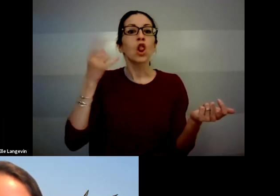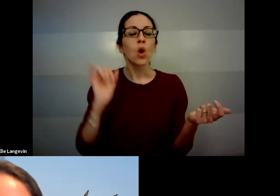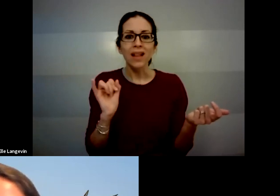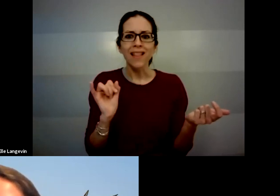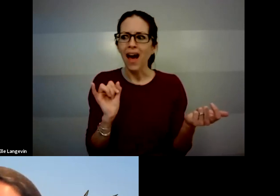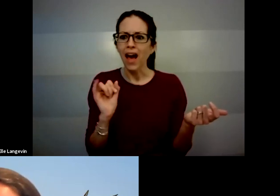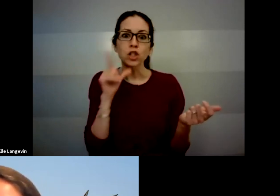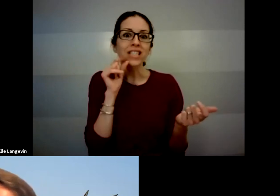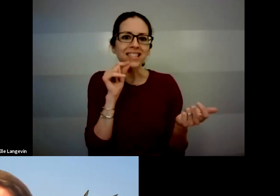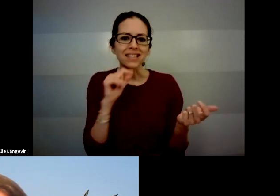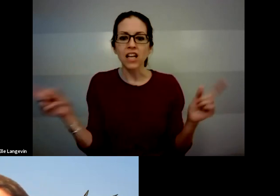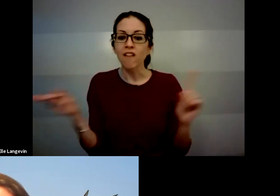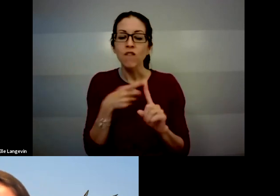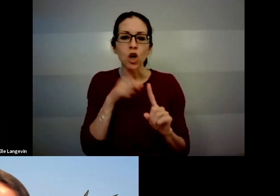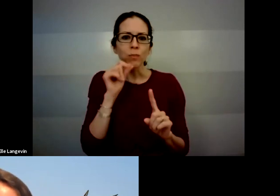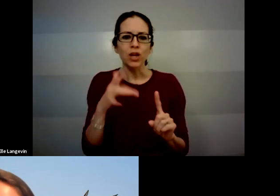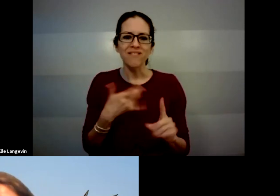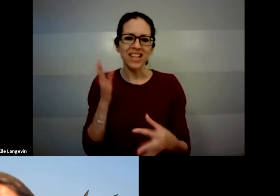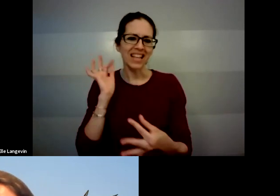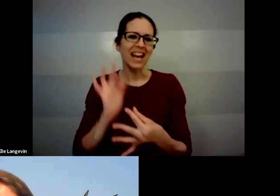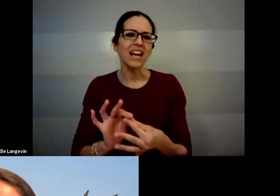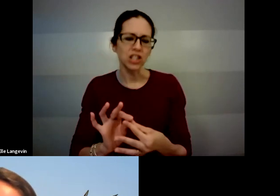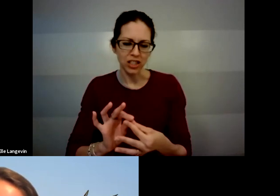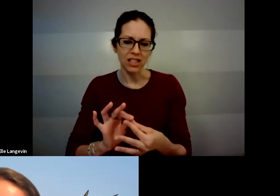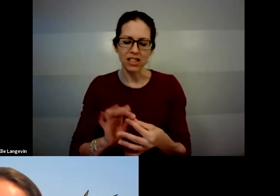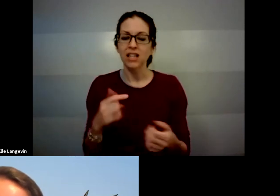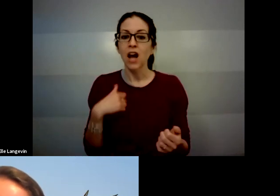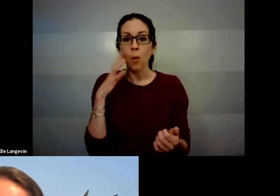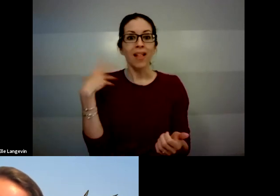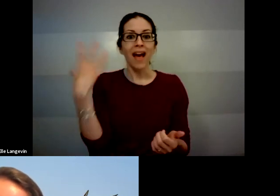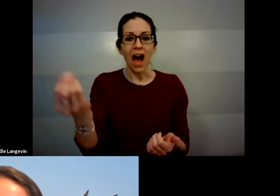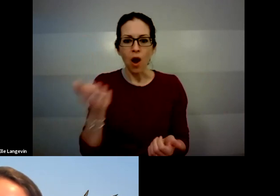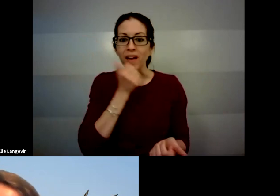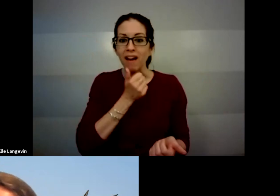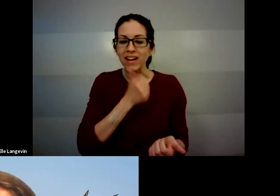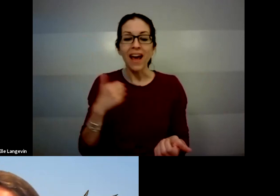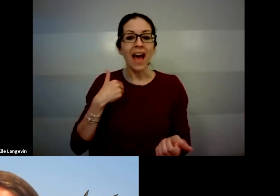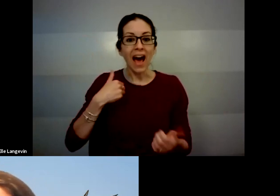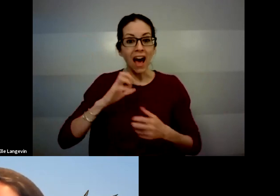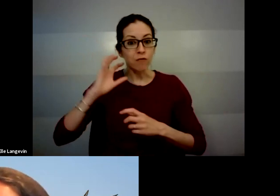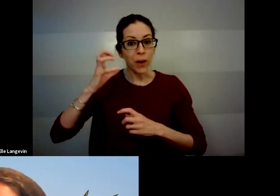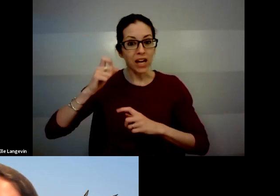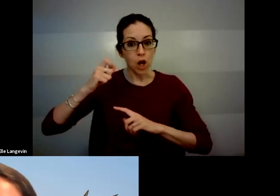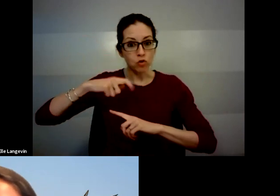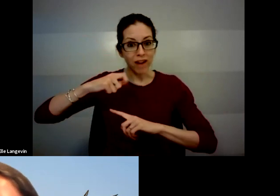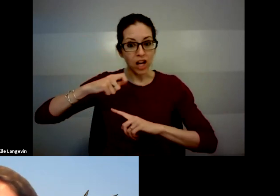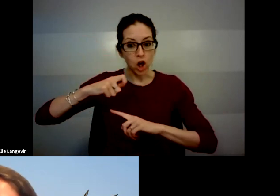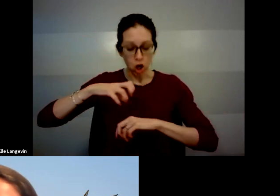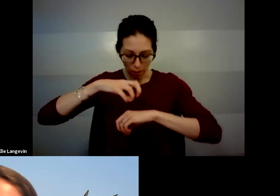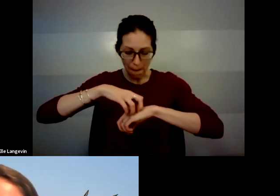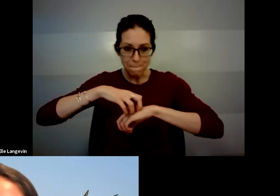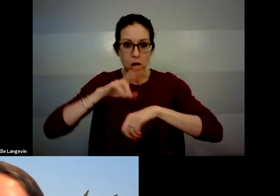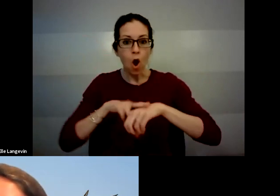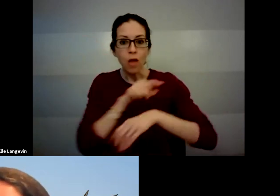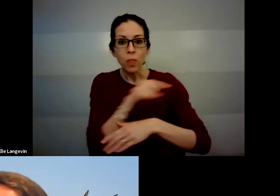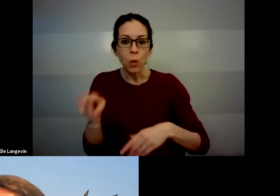a connection with. So I would go out every day. We had radio trackers on all of those birds. And so I would find them, the same birds, day after day